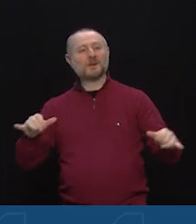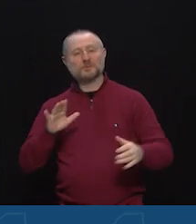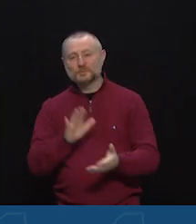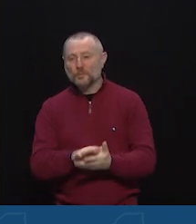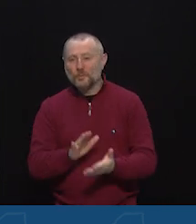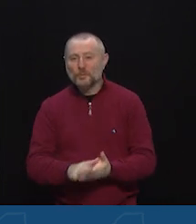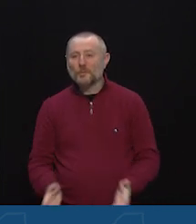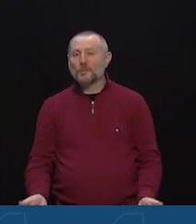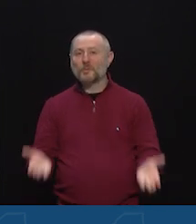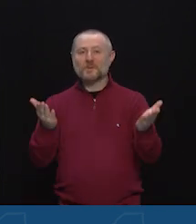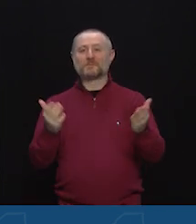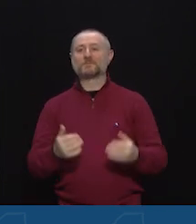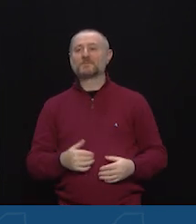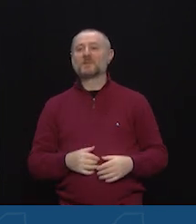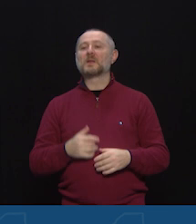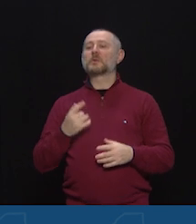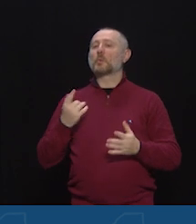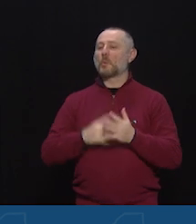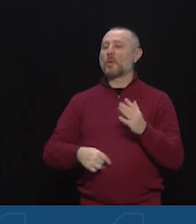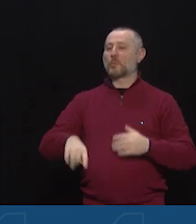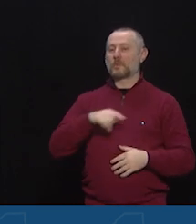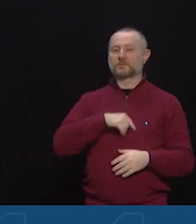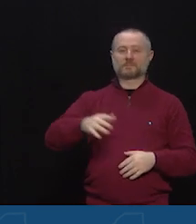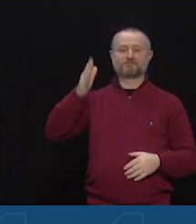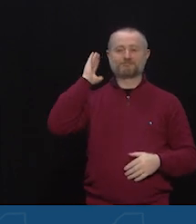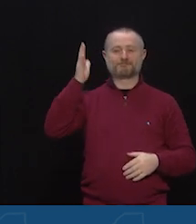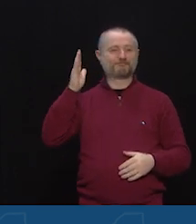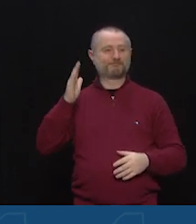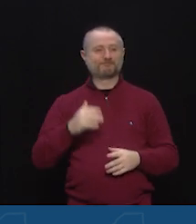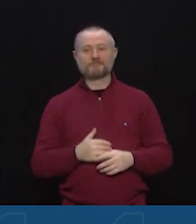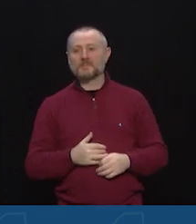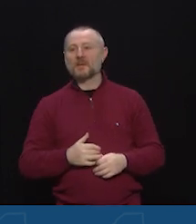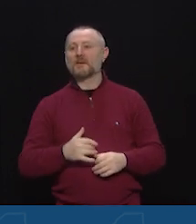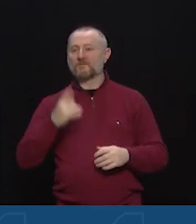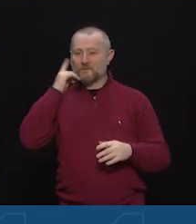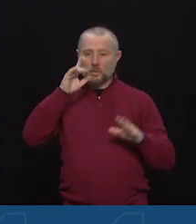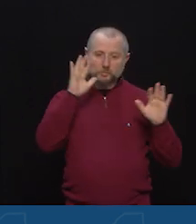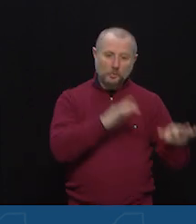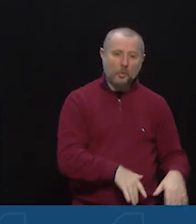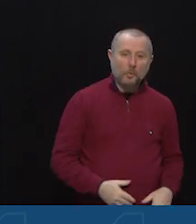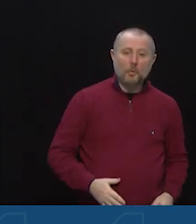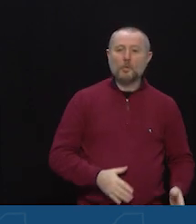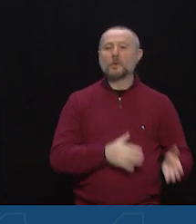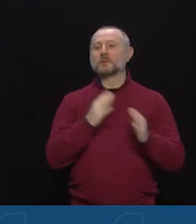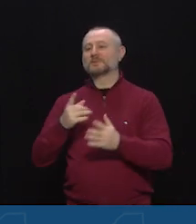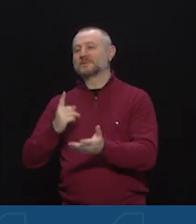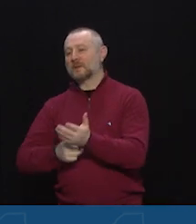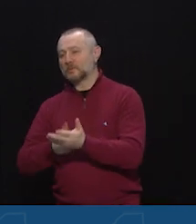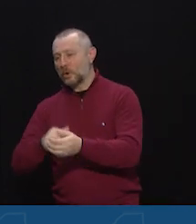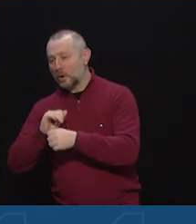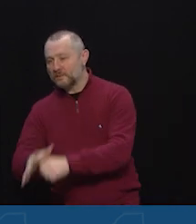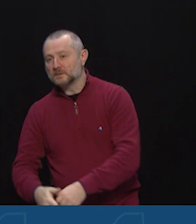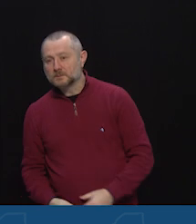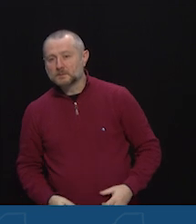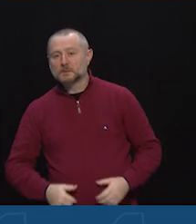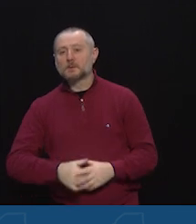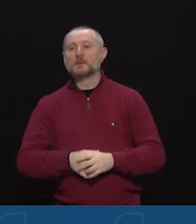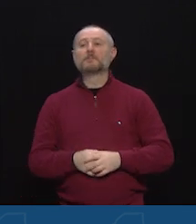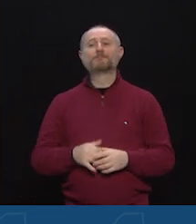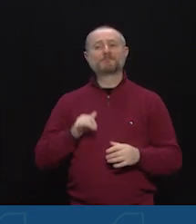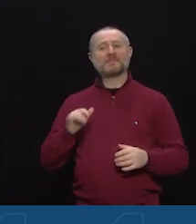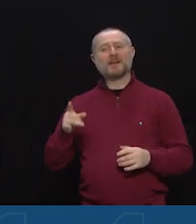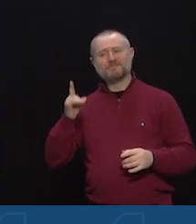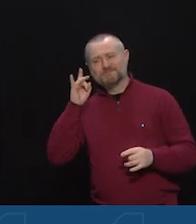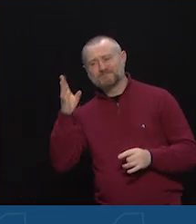So that is what I wanted to offer in terms of our forecast for the storm, our forecast for COVID. One's looking rather treacherous,